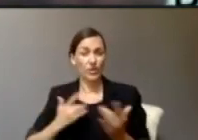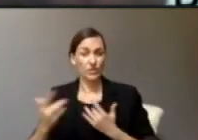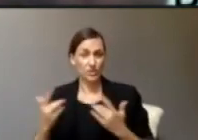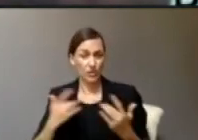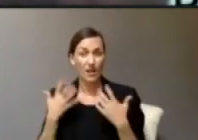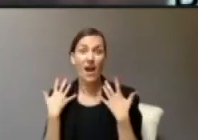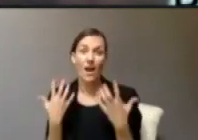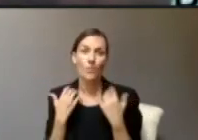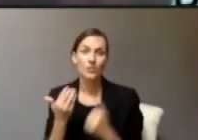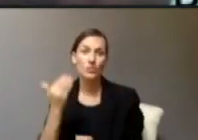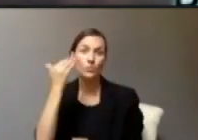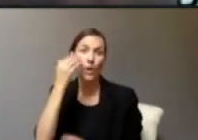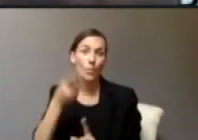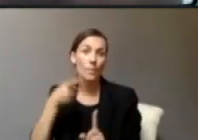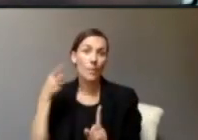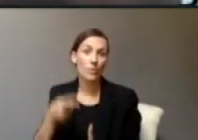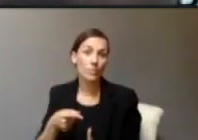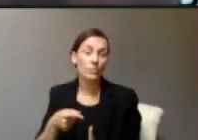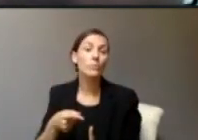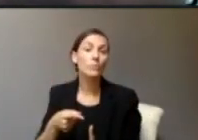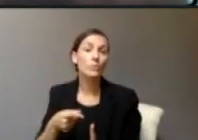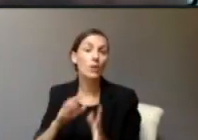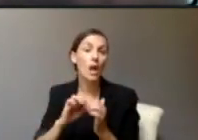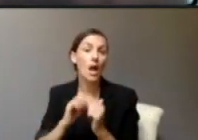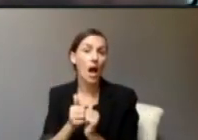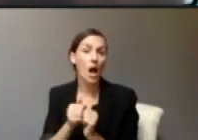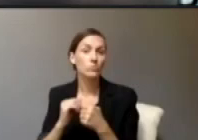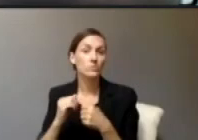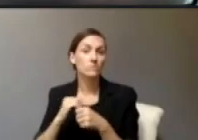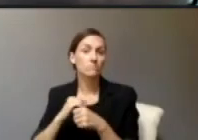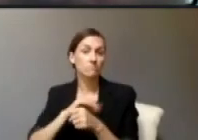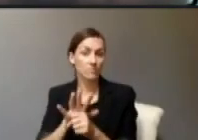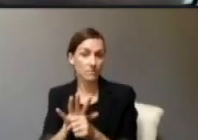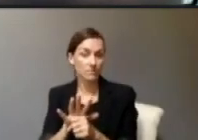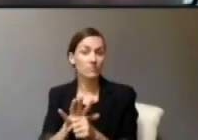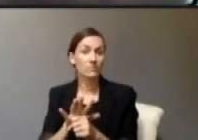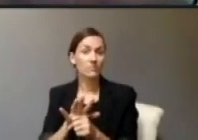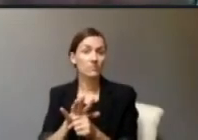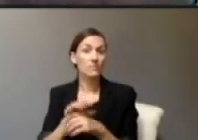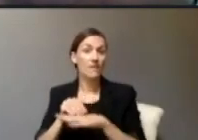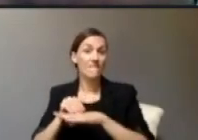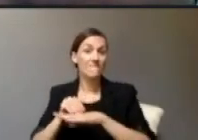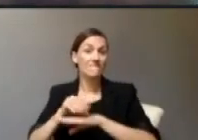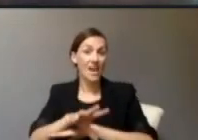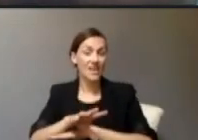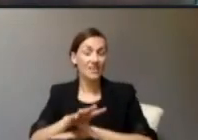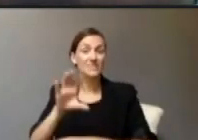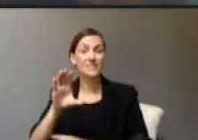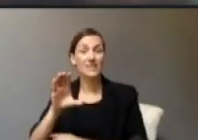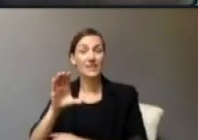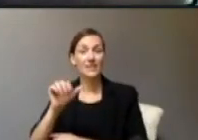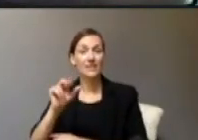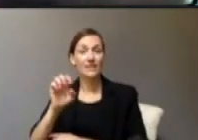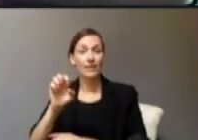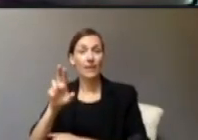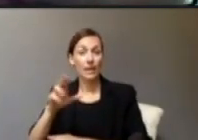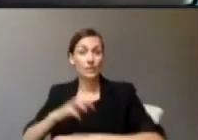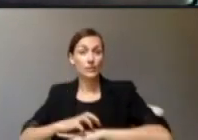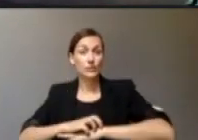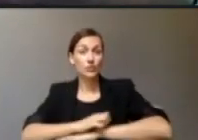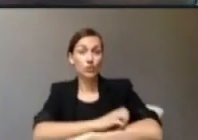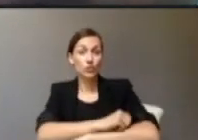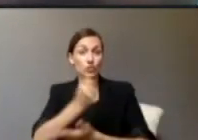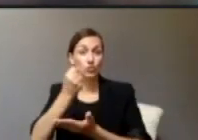know about. How does COVID-19 affect cancer treatment, particularly